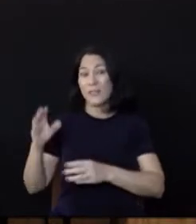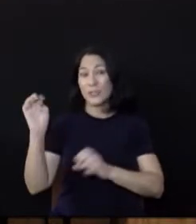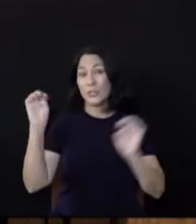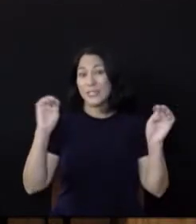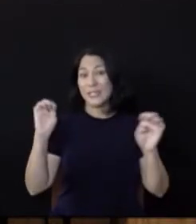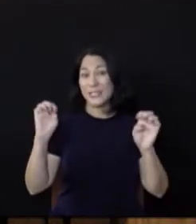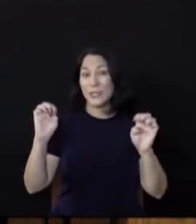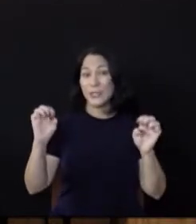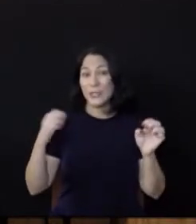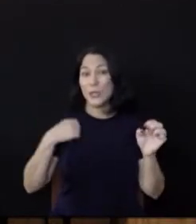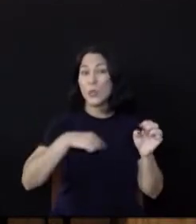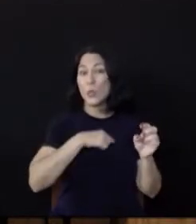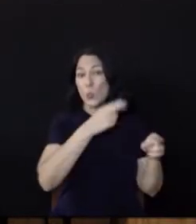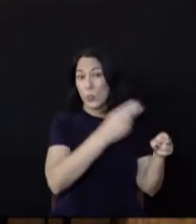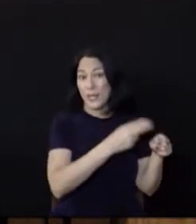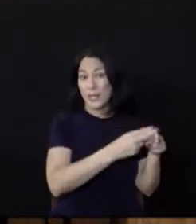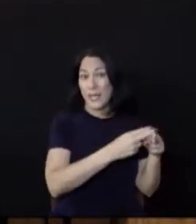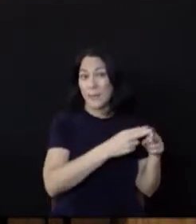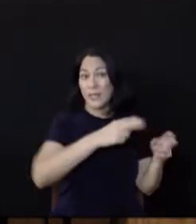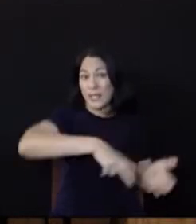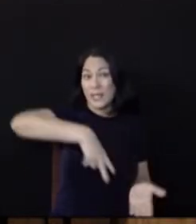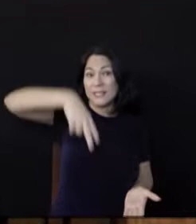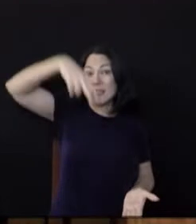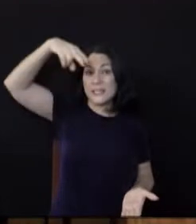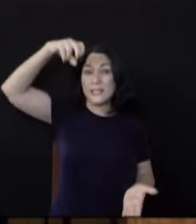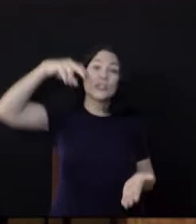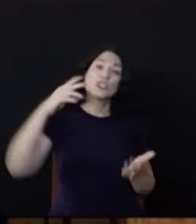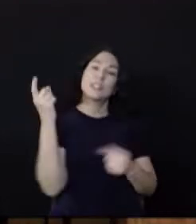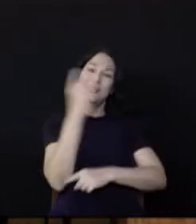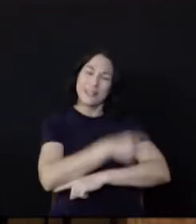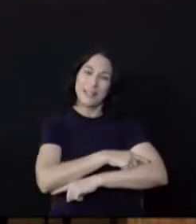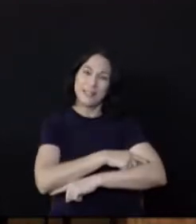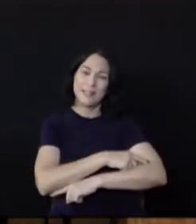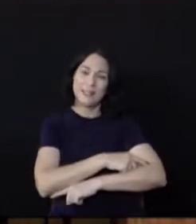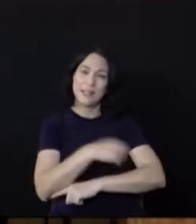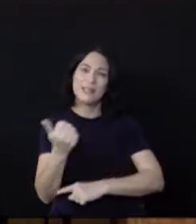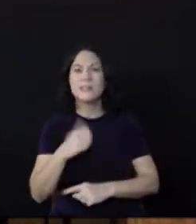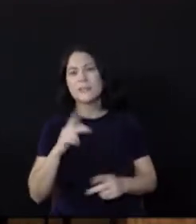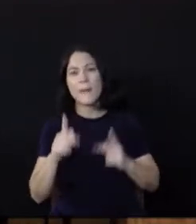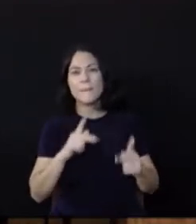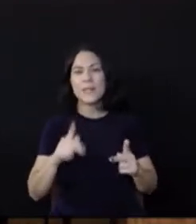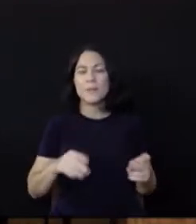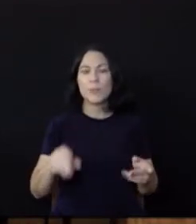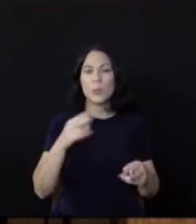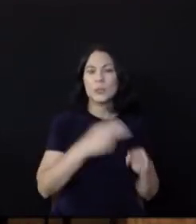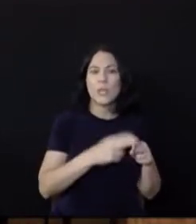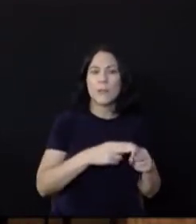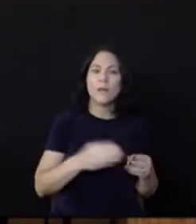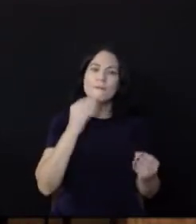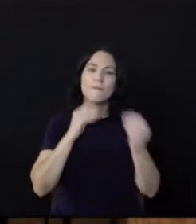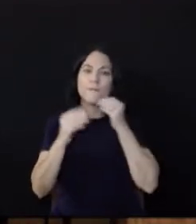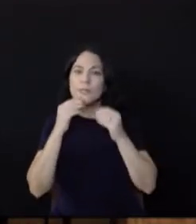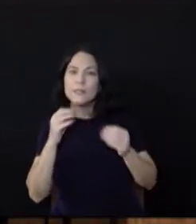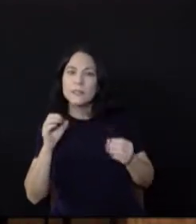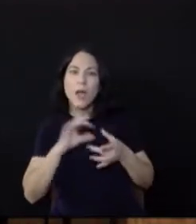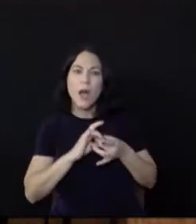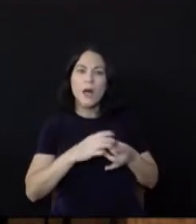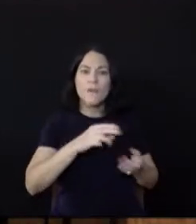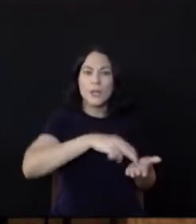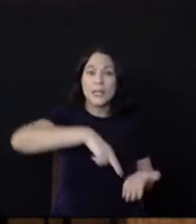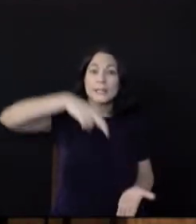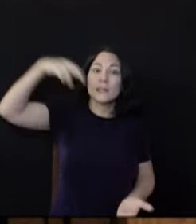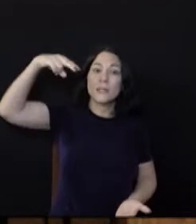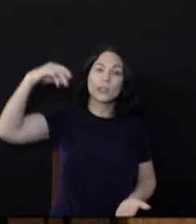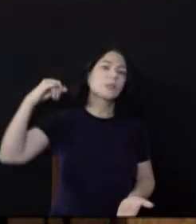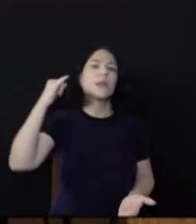as Ascension Day in the history of the church. Some go and call it the Feast of the Ascension. But if you're like me,